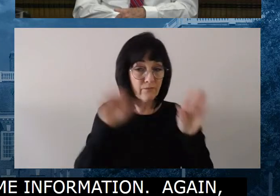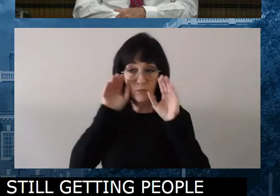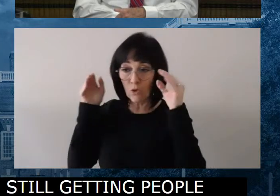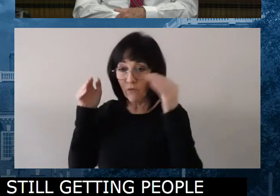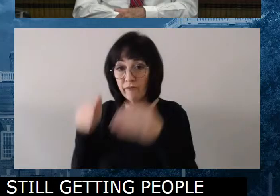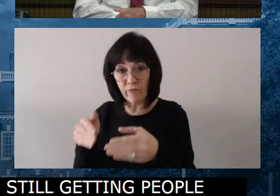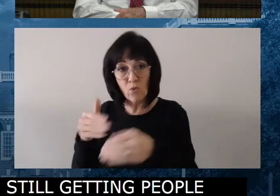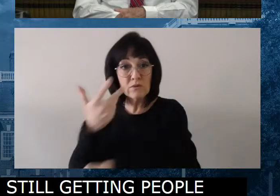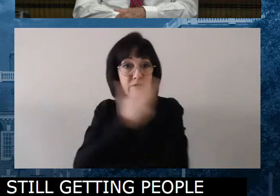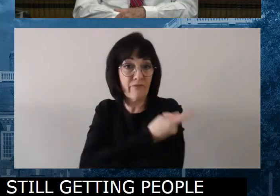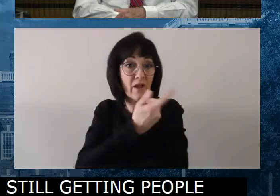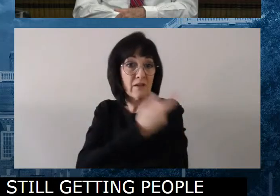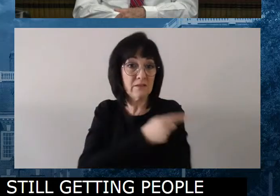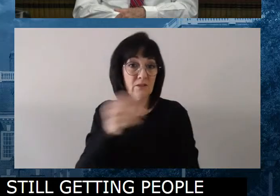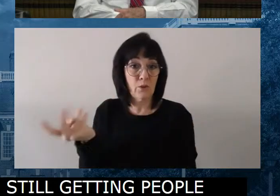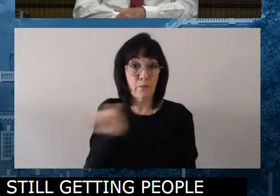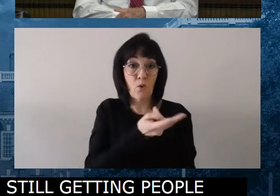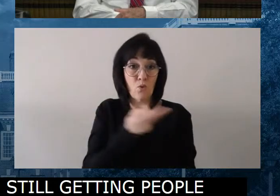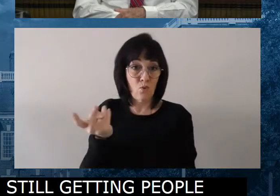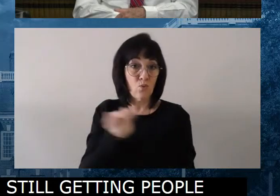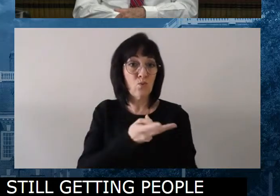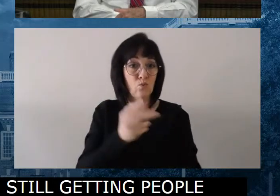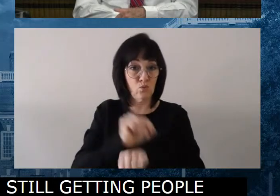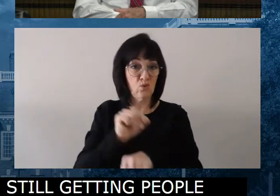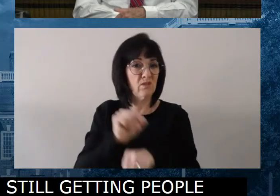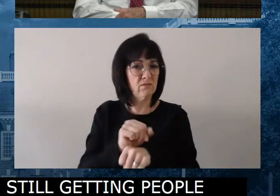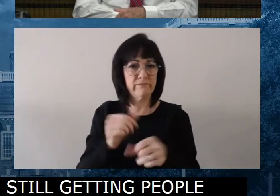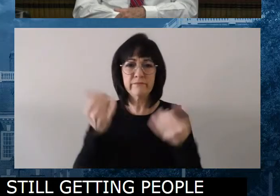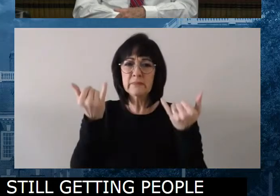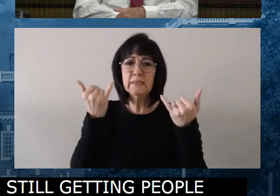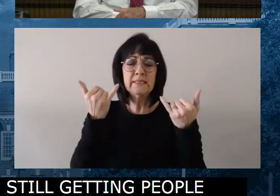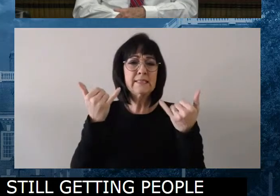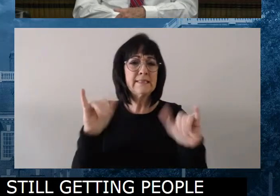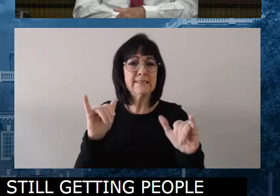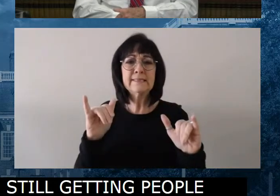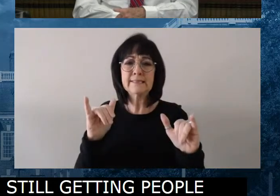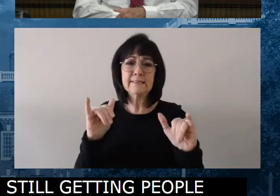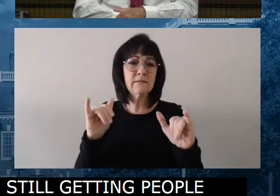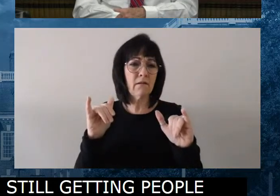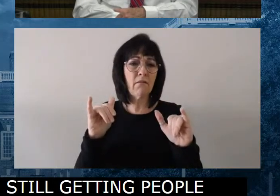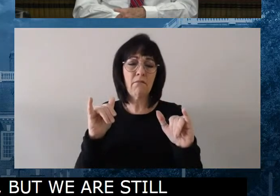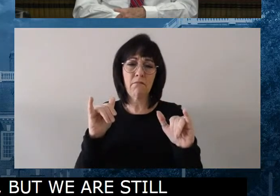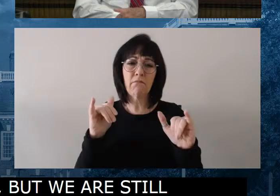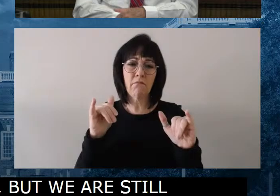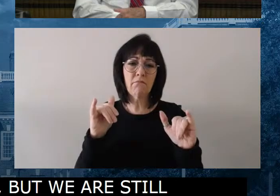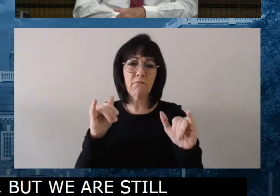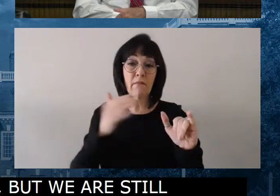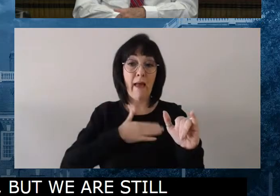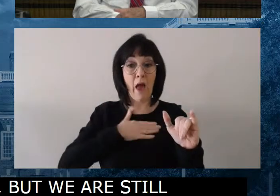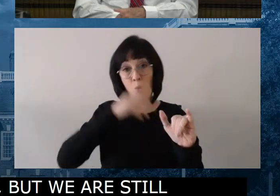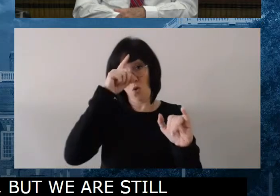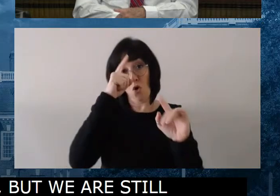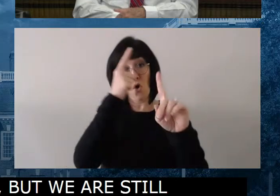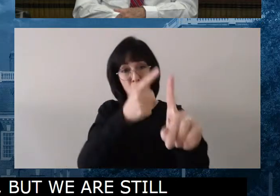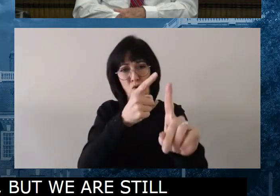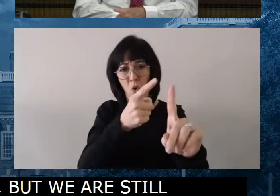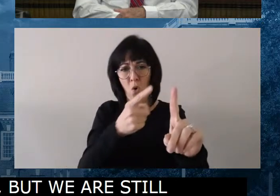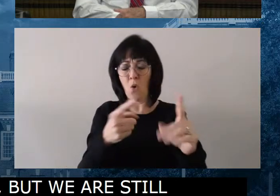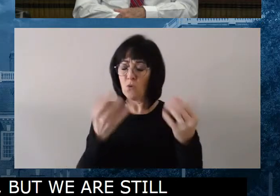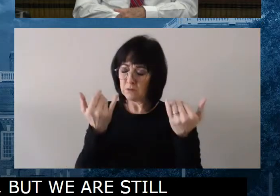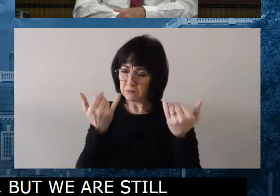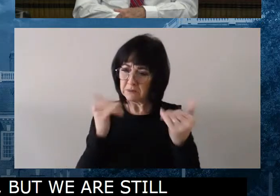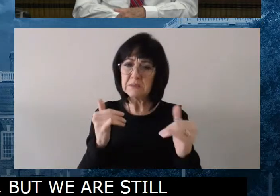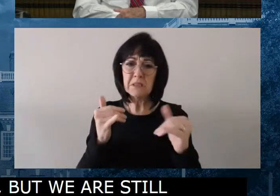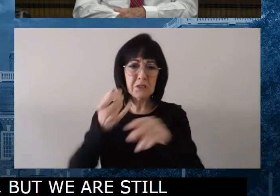in that exceed our original goal. We're not meeting the peak that we saw from December to January, but still a lot of good